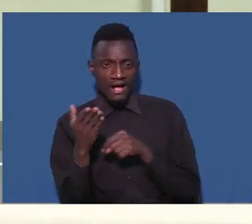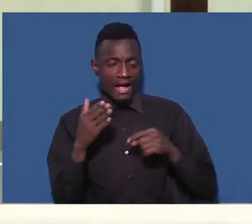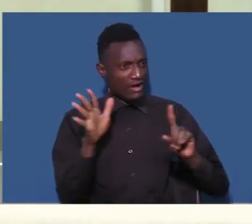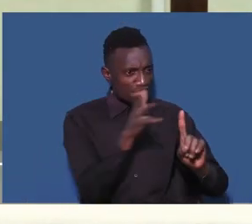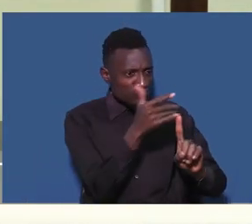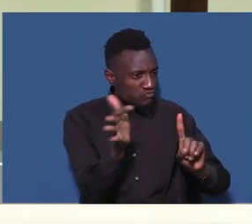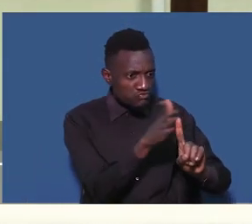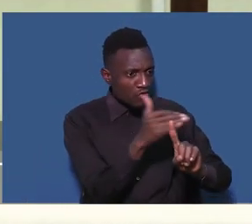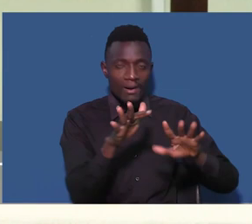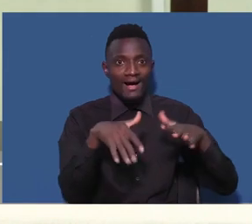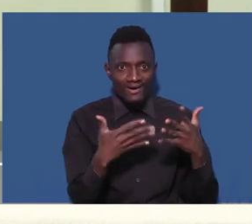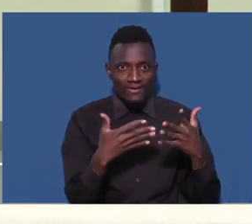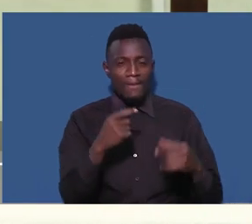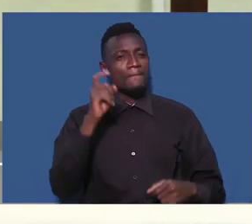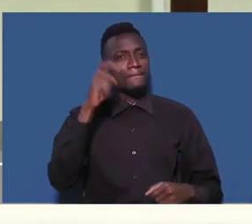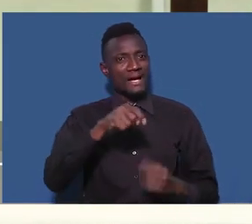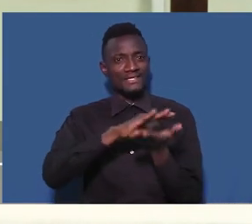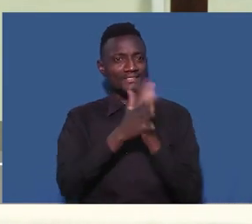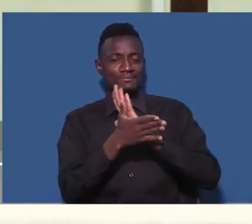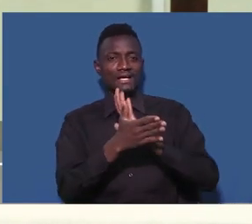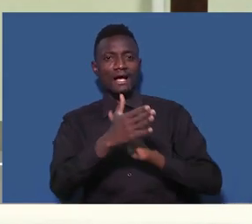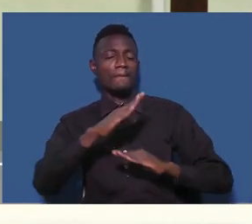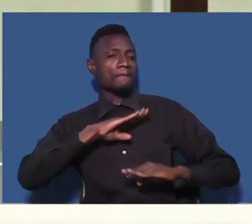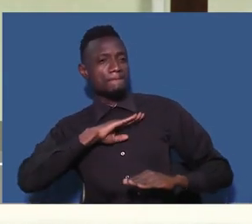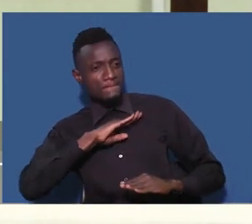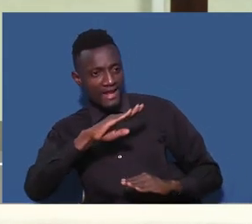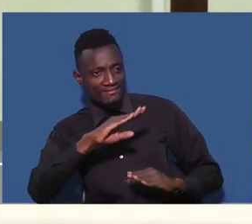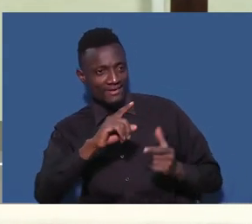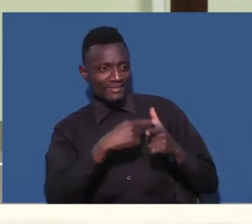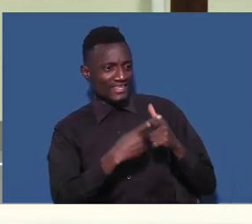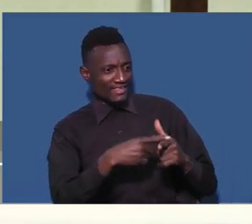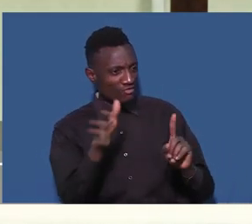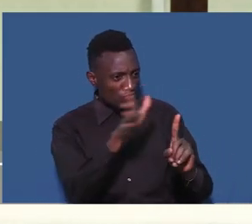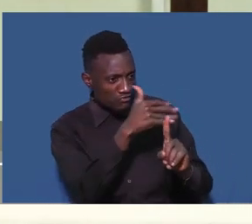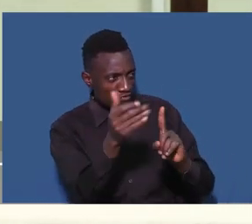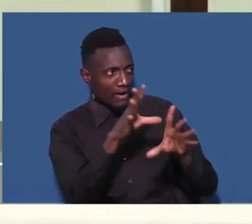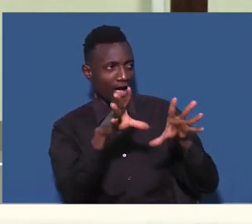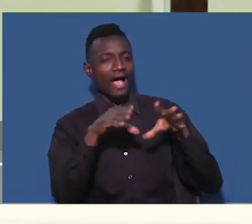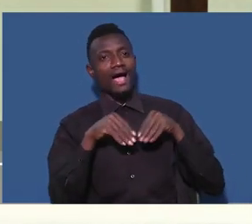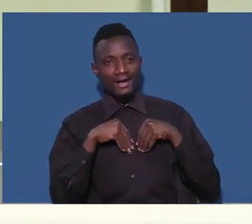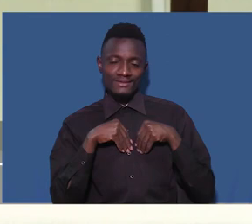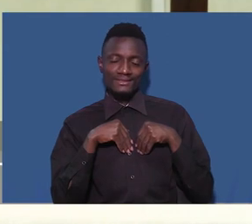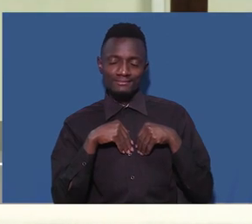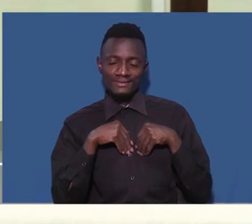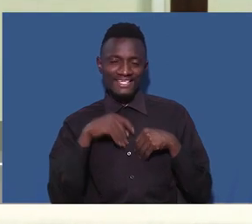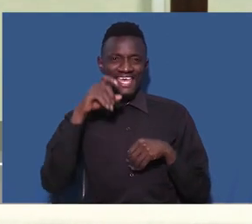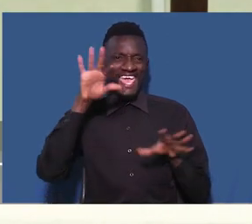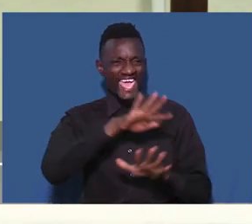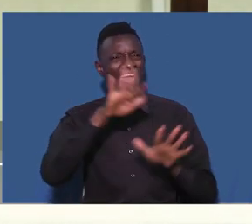accept your hand in marriage. It takes boldness to possess what God wants you to actually